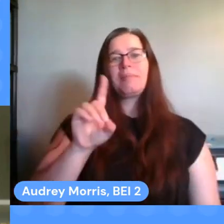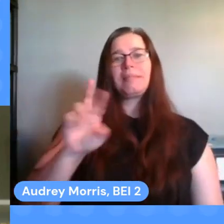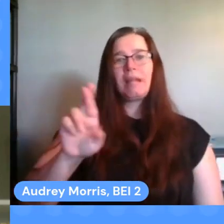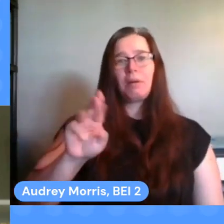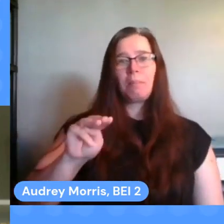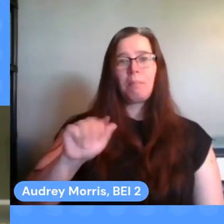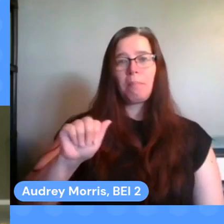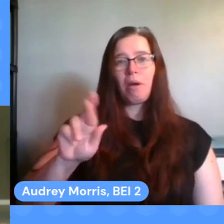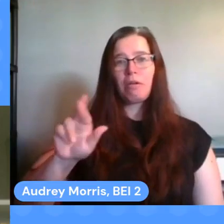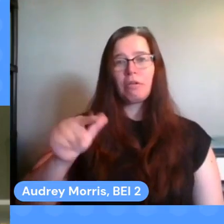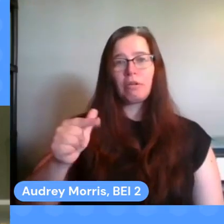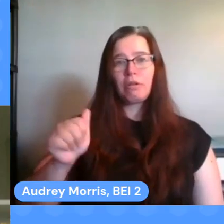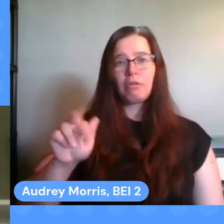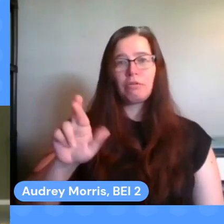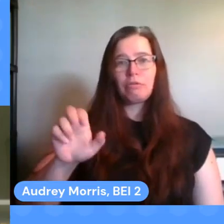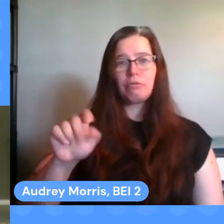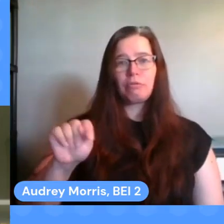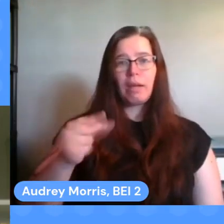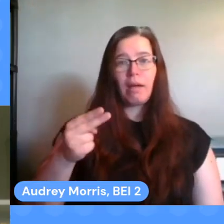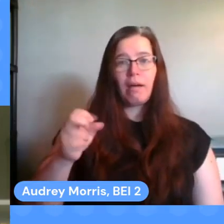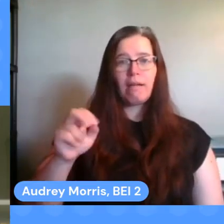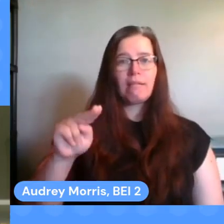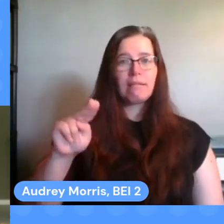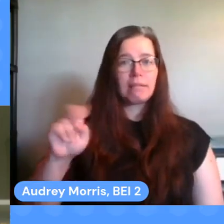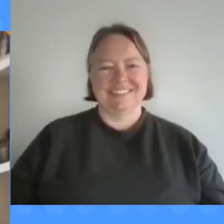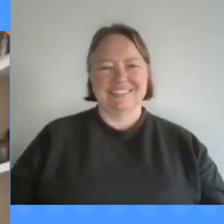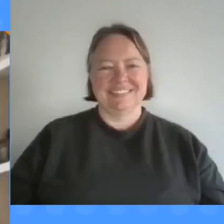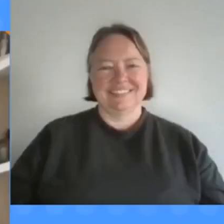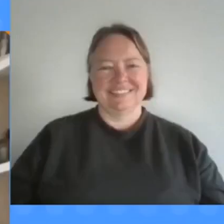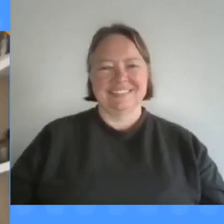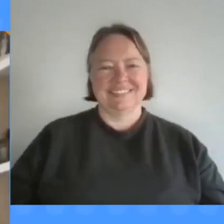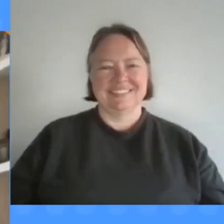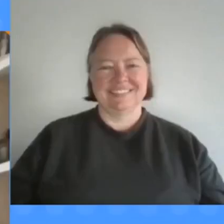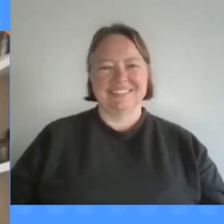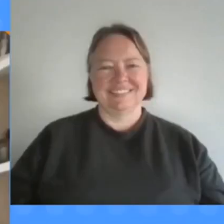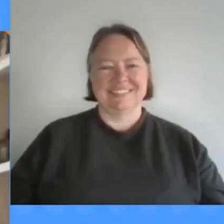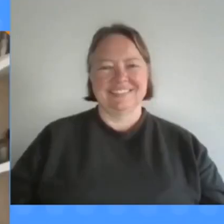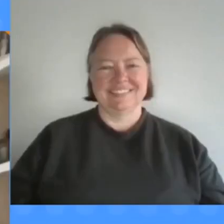Honey, our Scratch Foundation President and CEO.